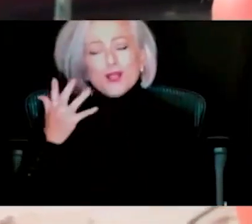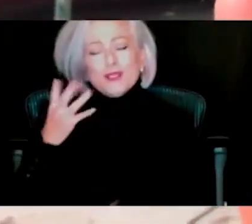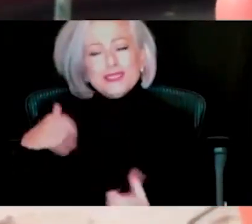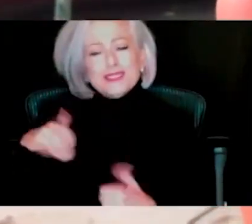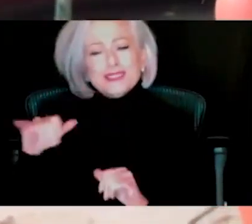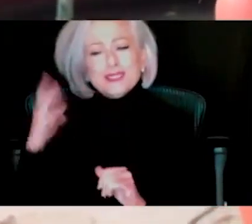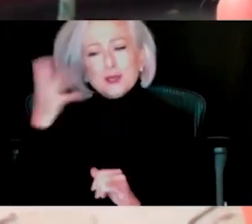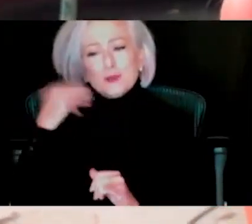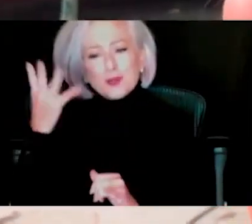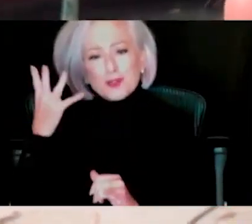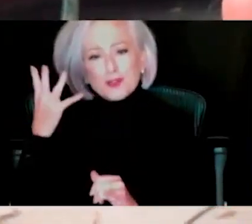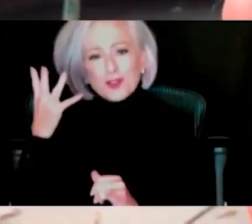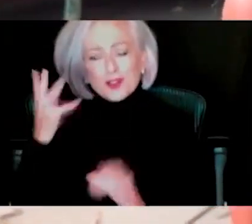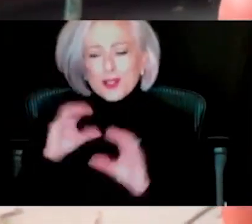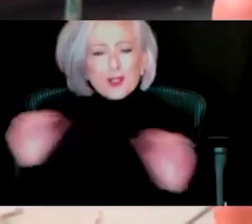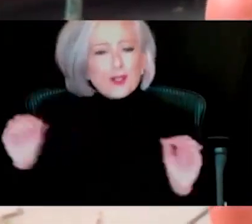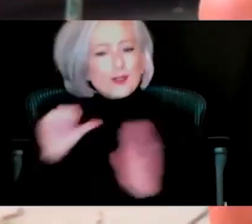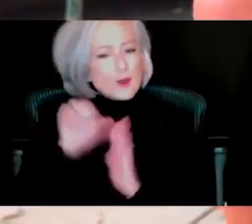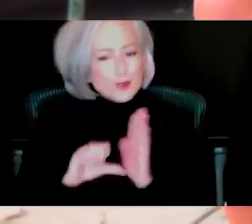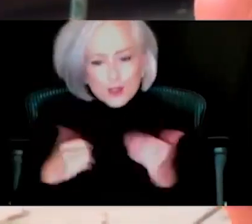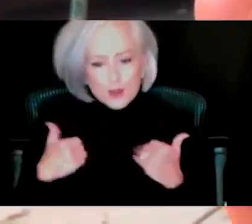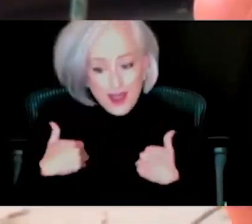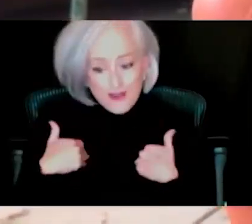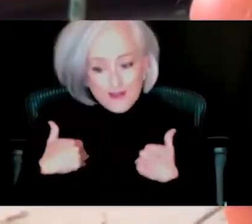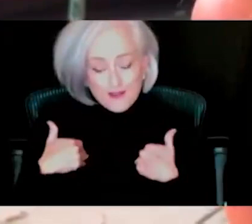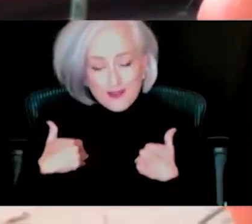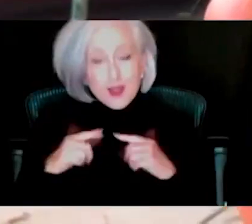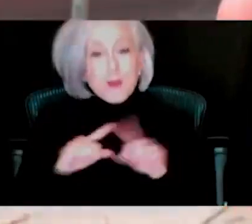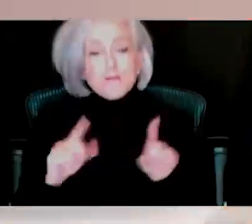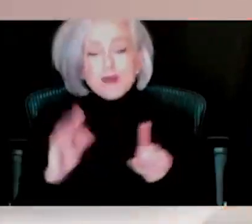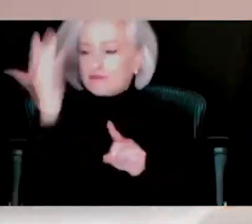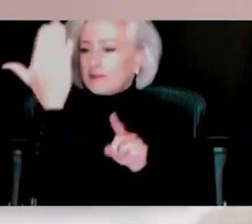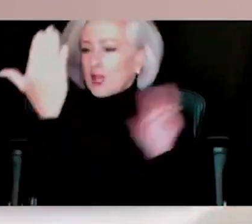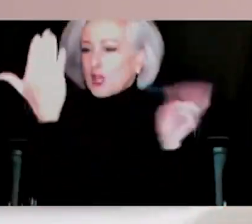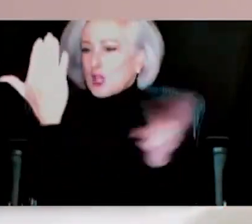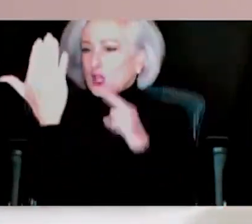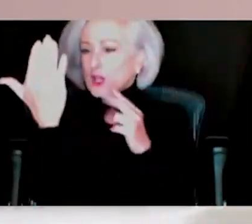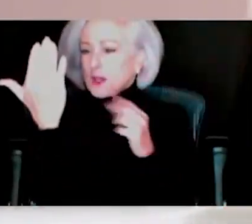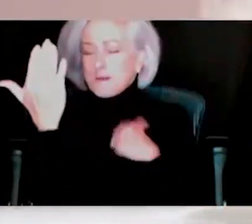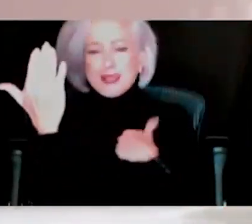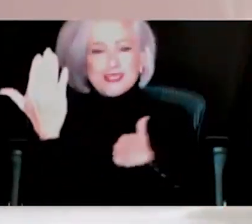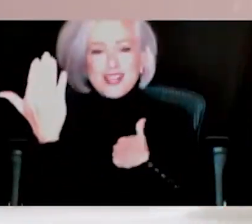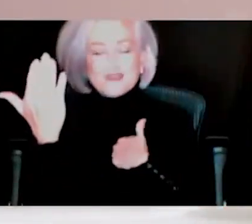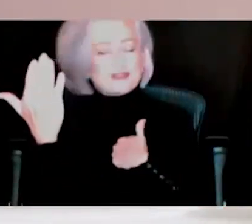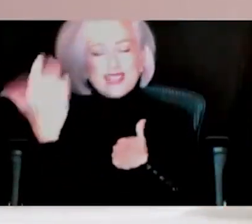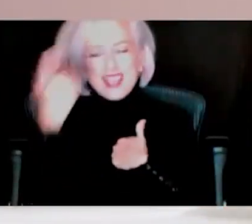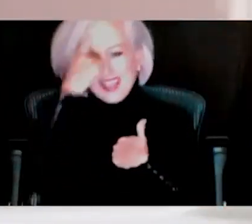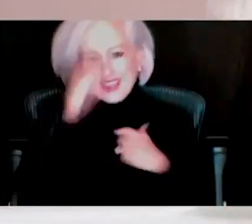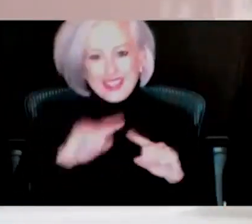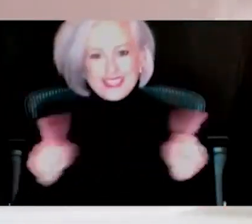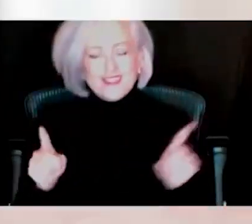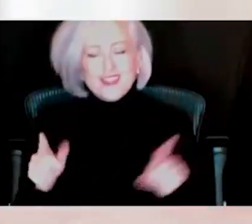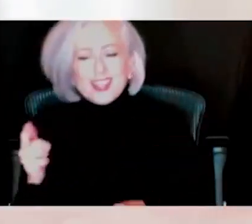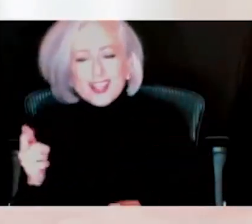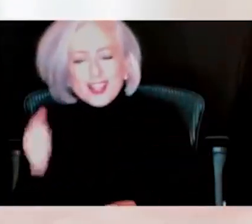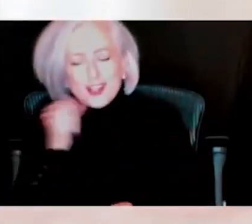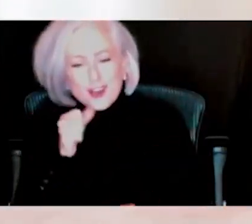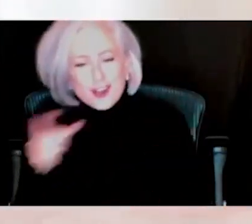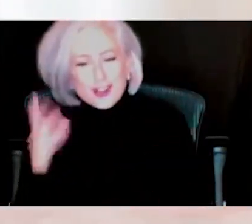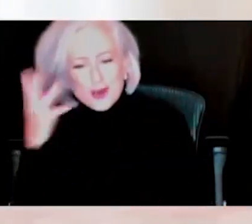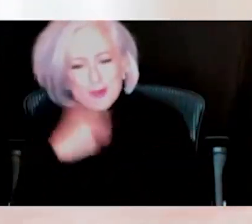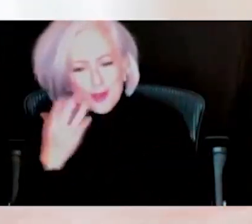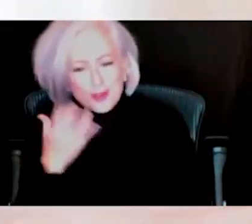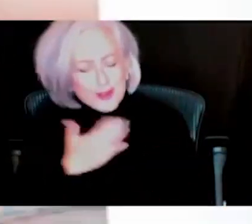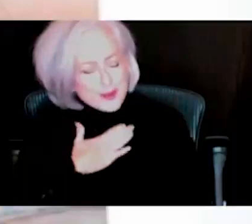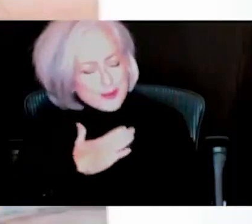they're beautiful, But when I look at my same thing. Oh, great. Okay, you might be constantly trying to turn back your age, but